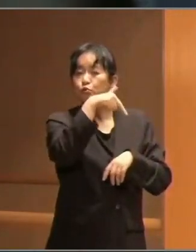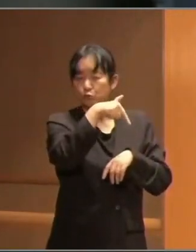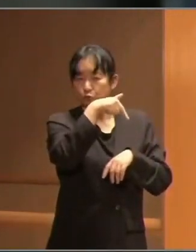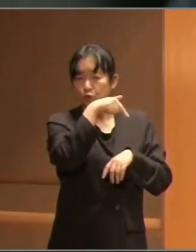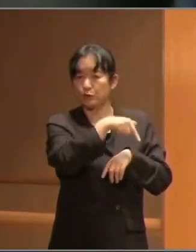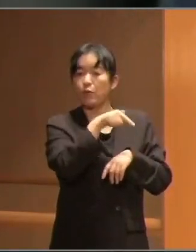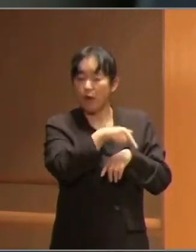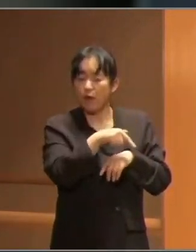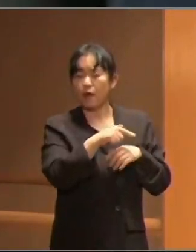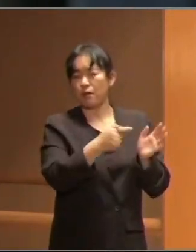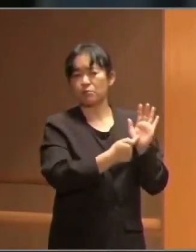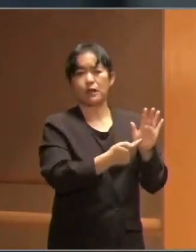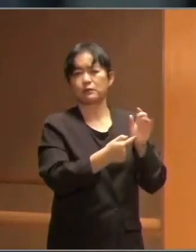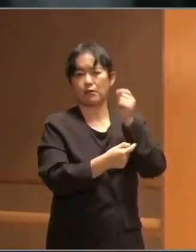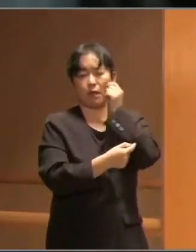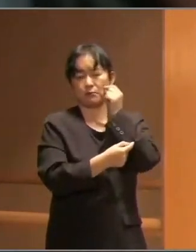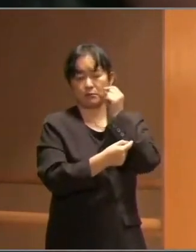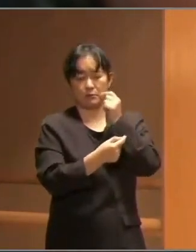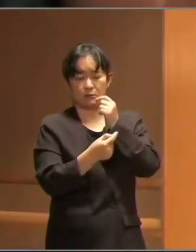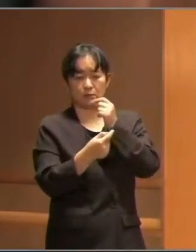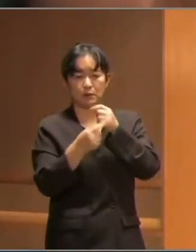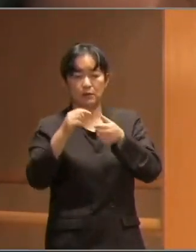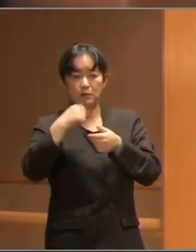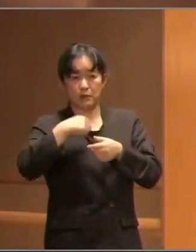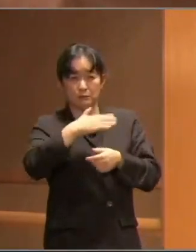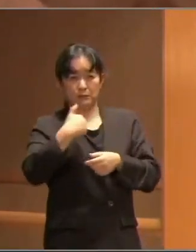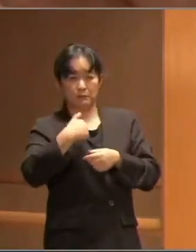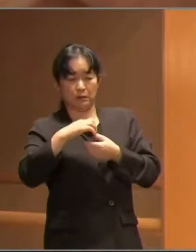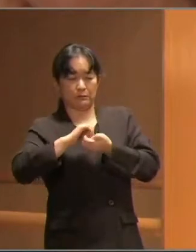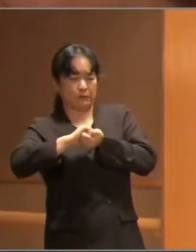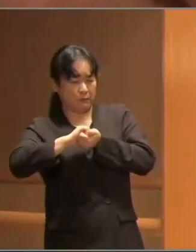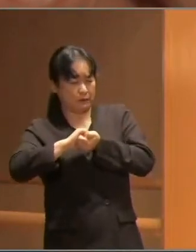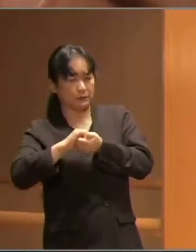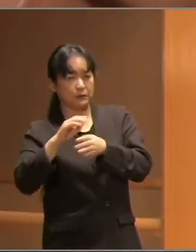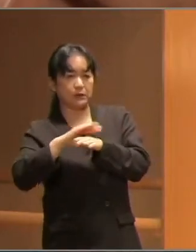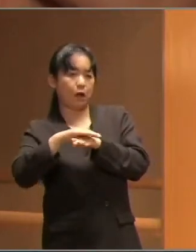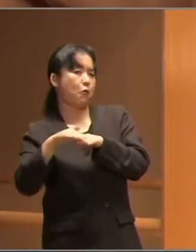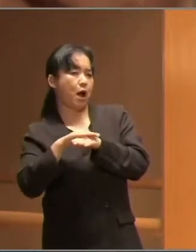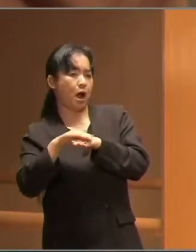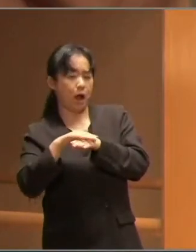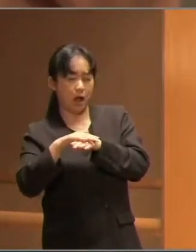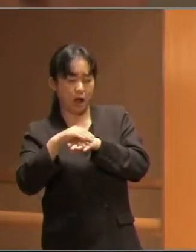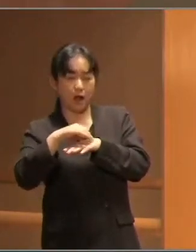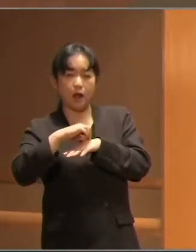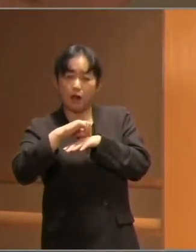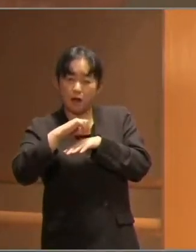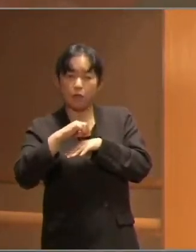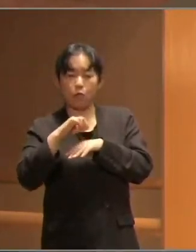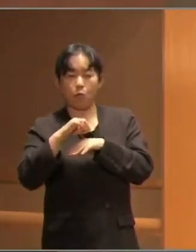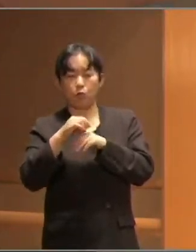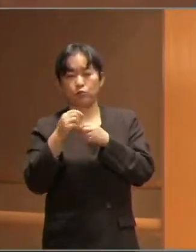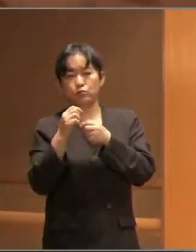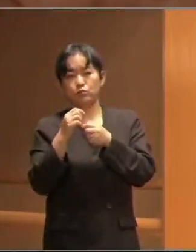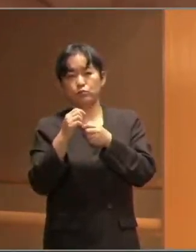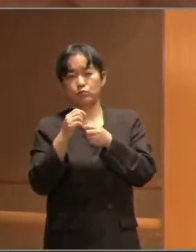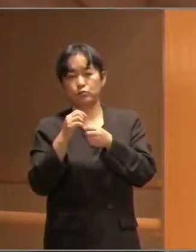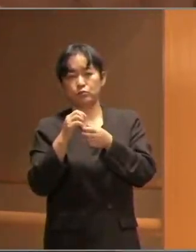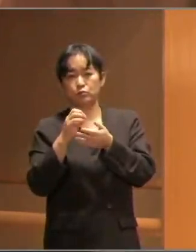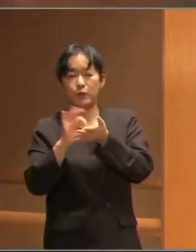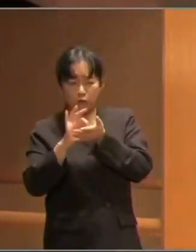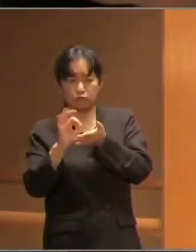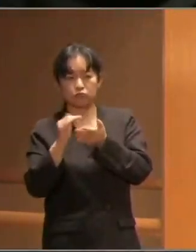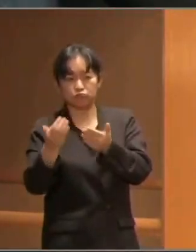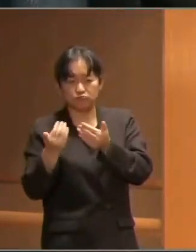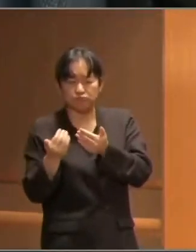pulp. So I thought that washi is something that usually uses bark